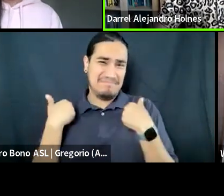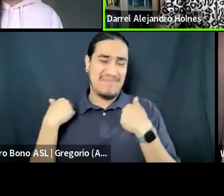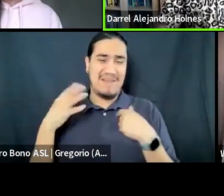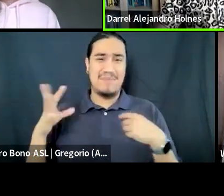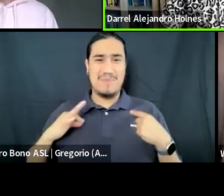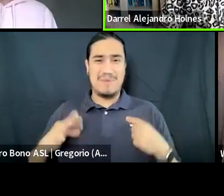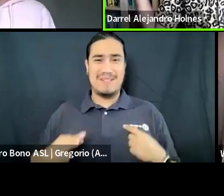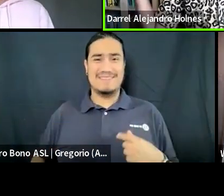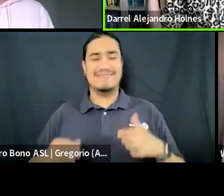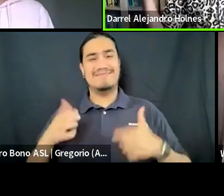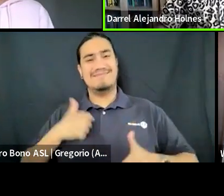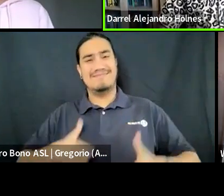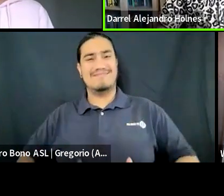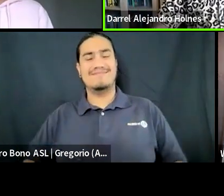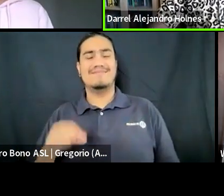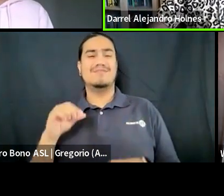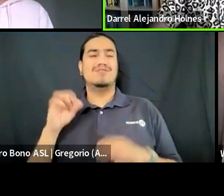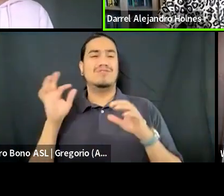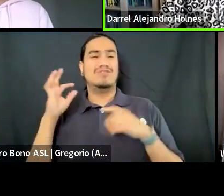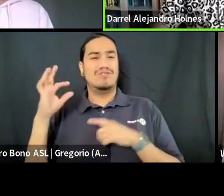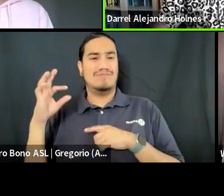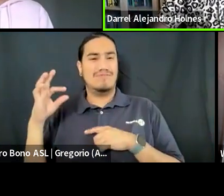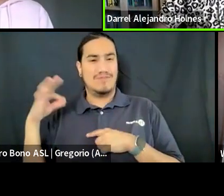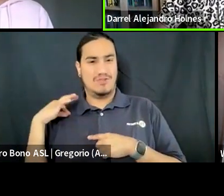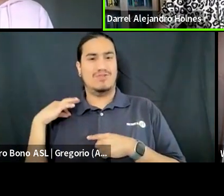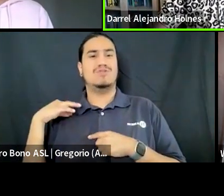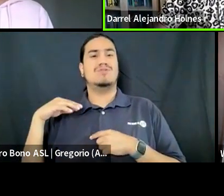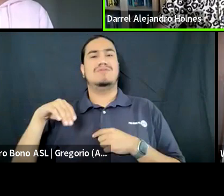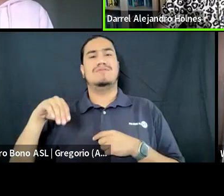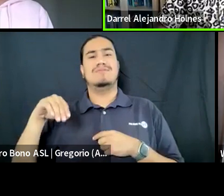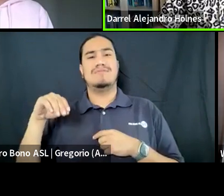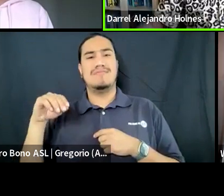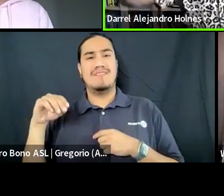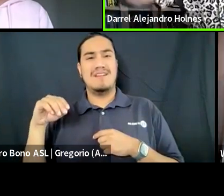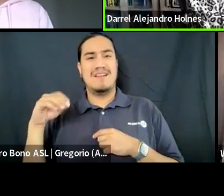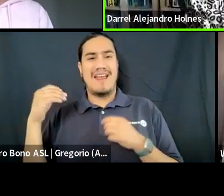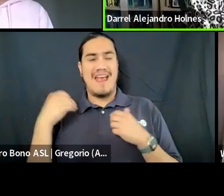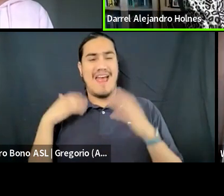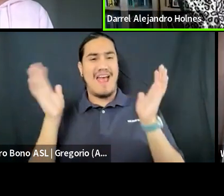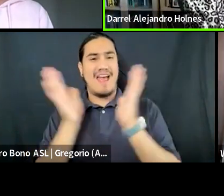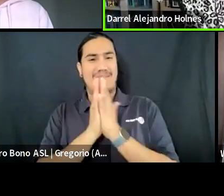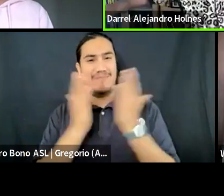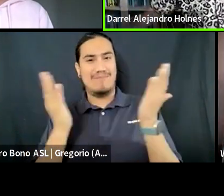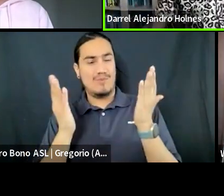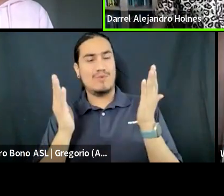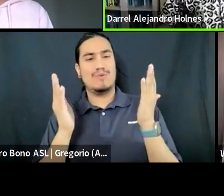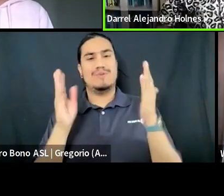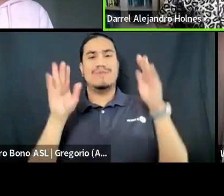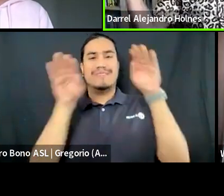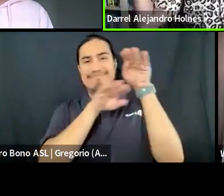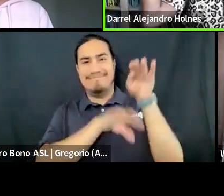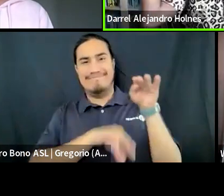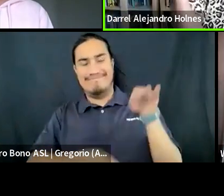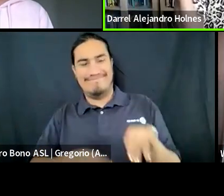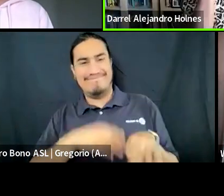Apple Watch and I've got books in the background, on these beautiful IKEA bookshelves behind me.